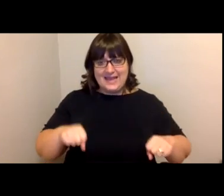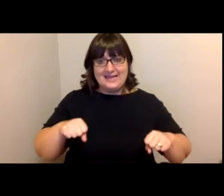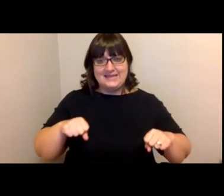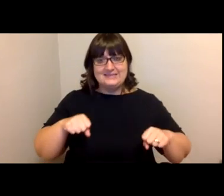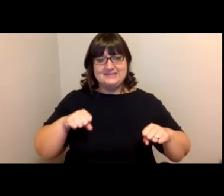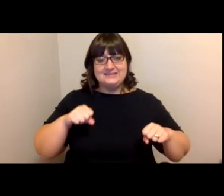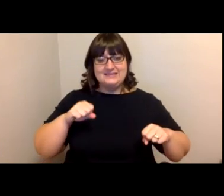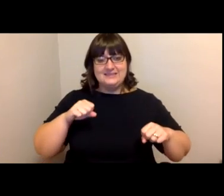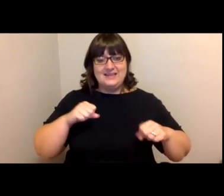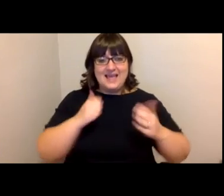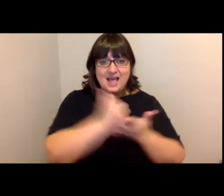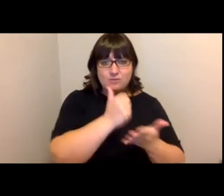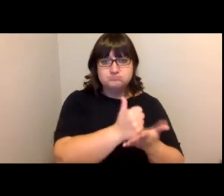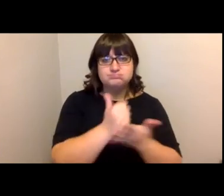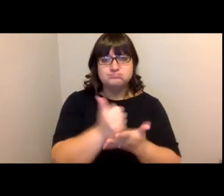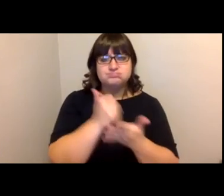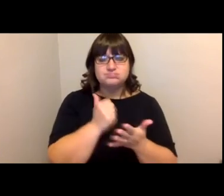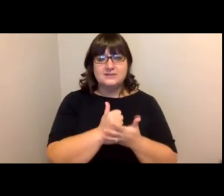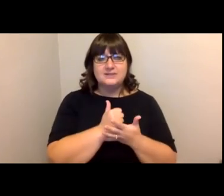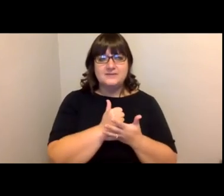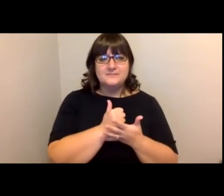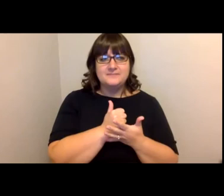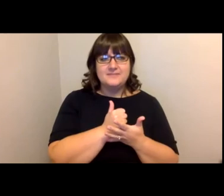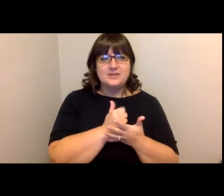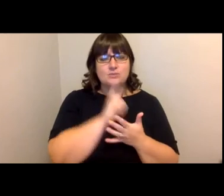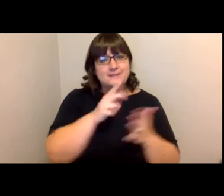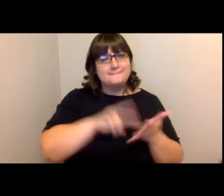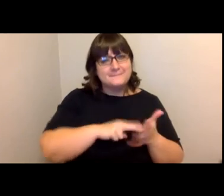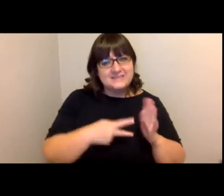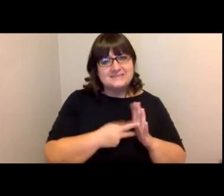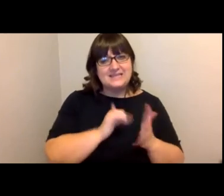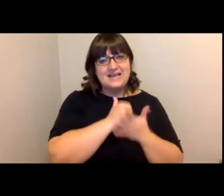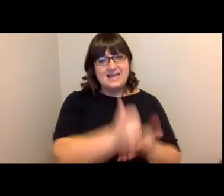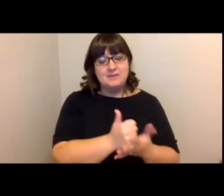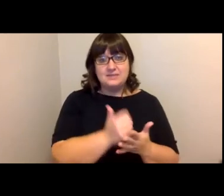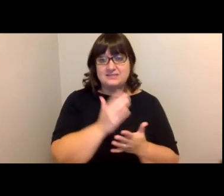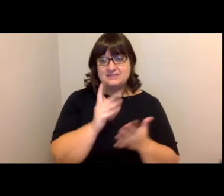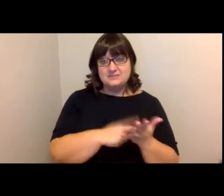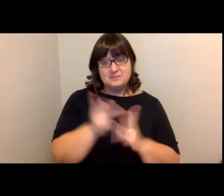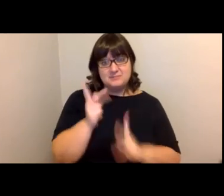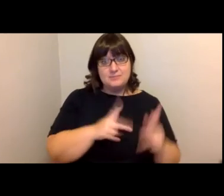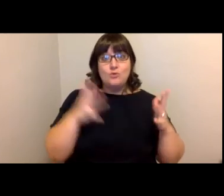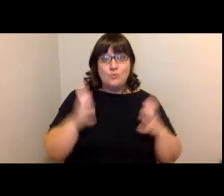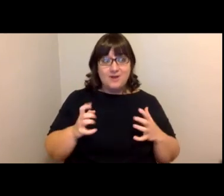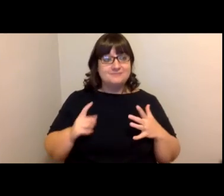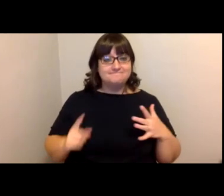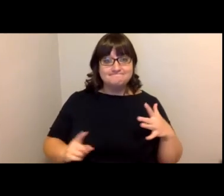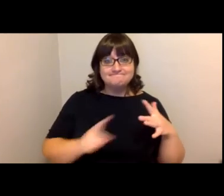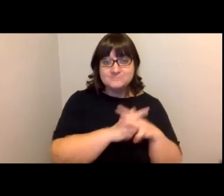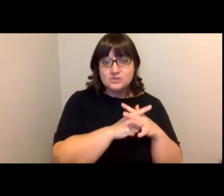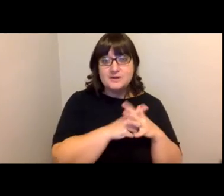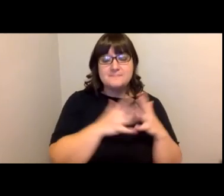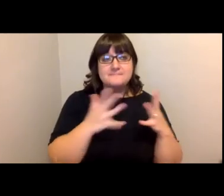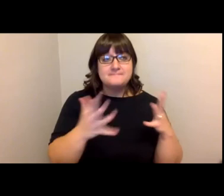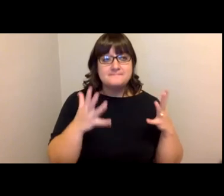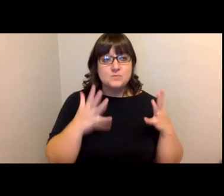of the kinds of help that they offer, because folks often really want to sometimes show up a lot. They want to,